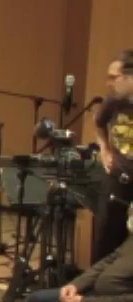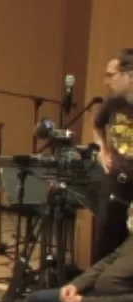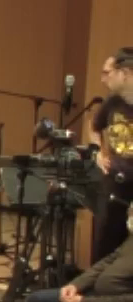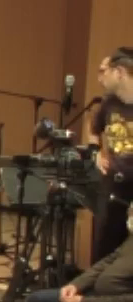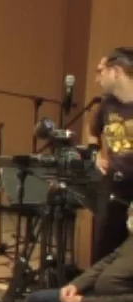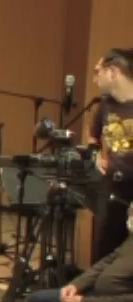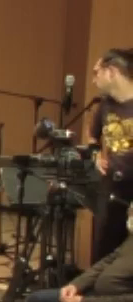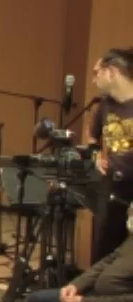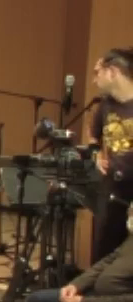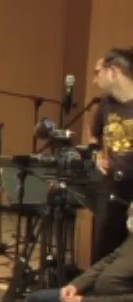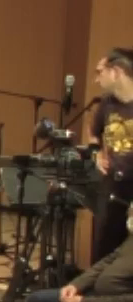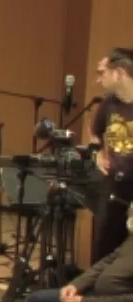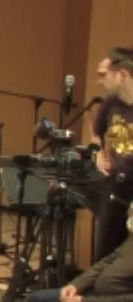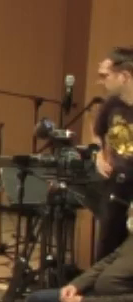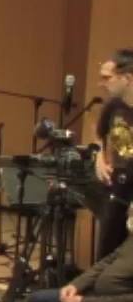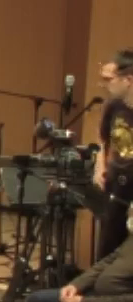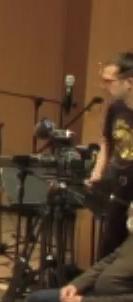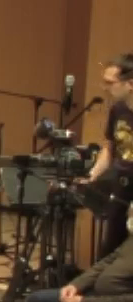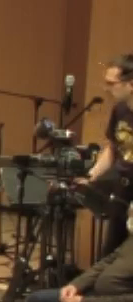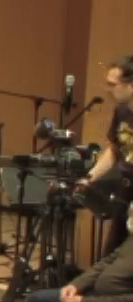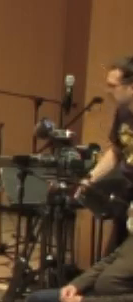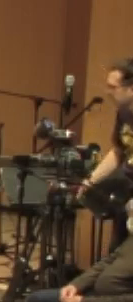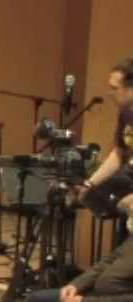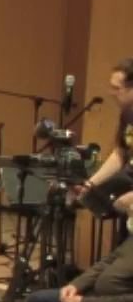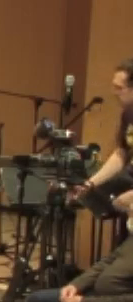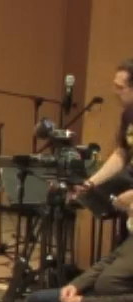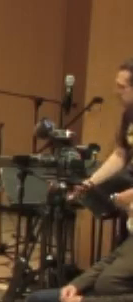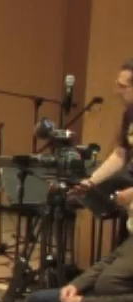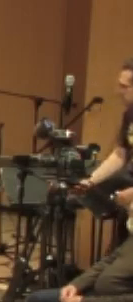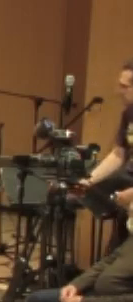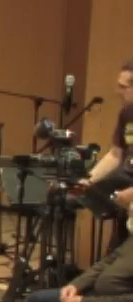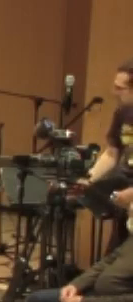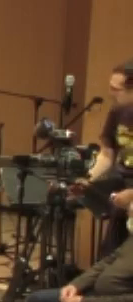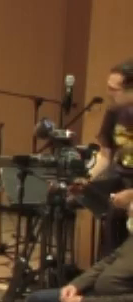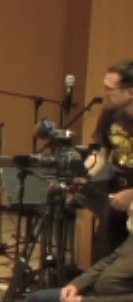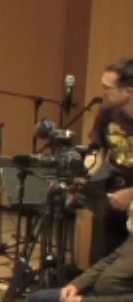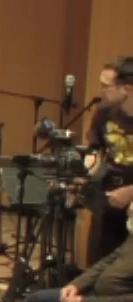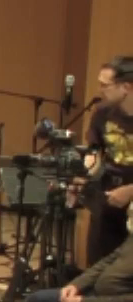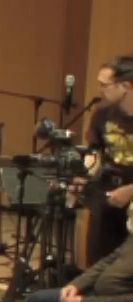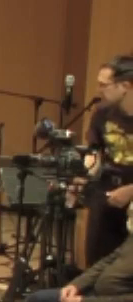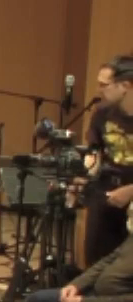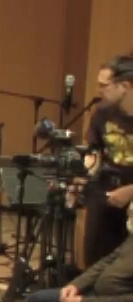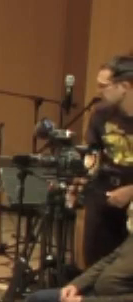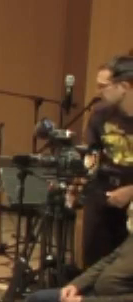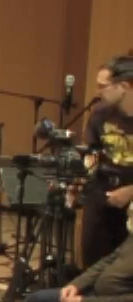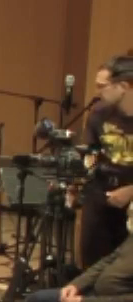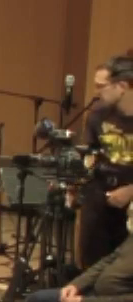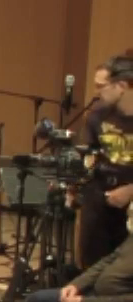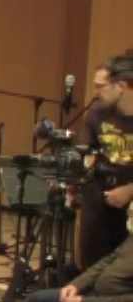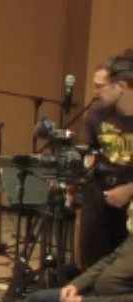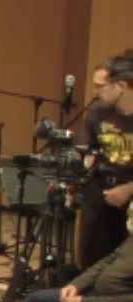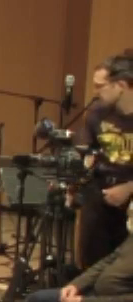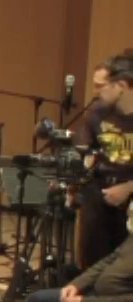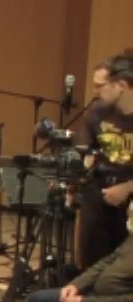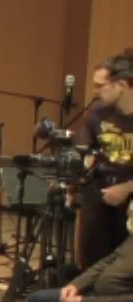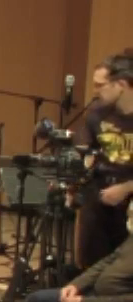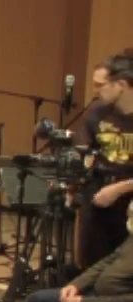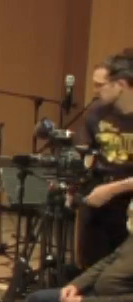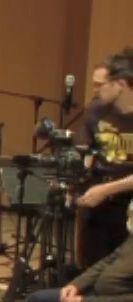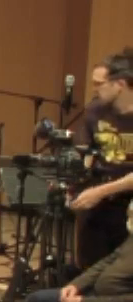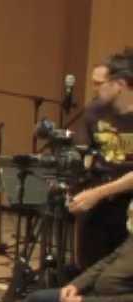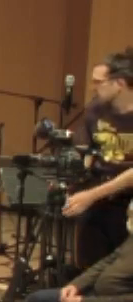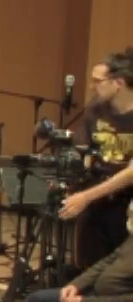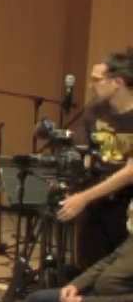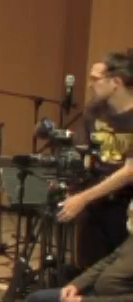watching ing dream of autumn a little bit nervous in the moment when the man and the woman are talking